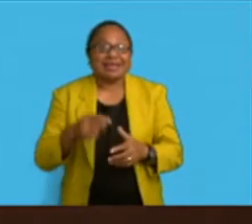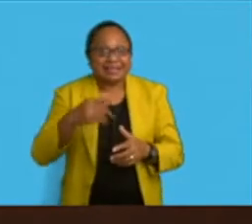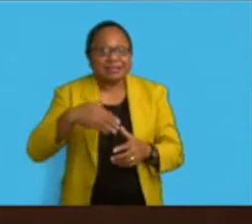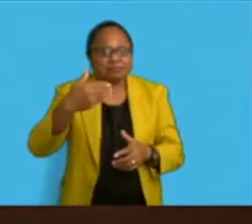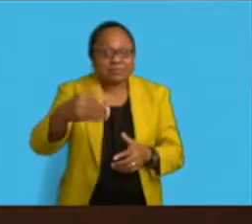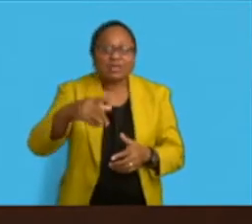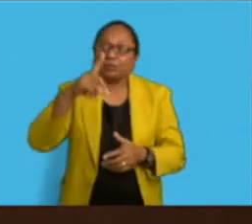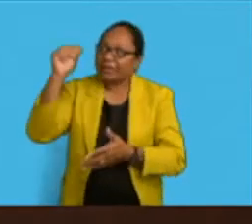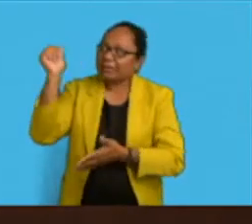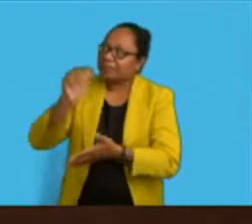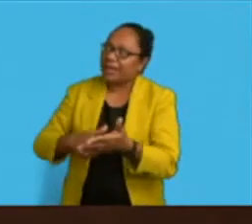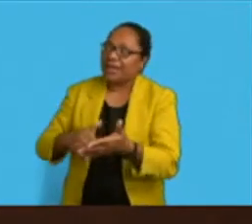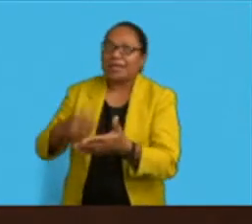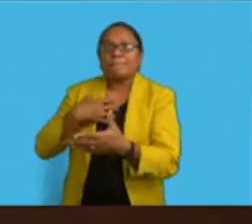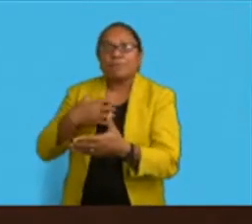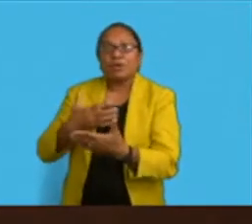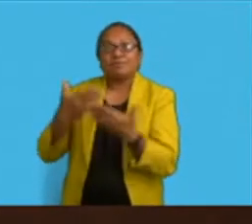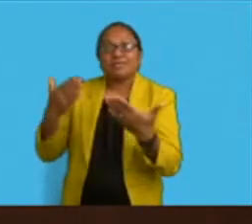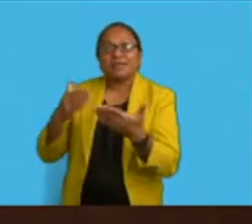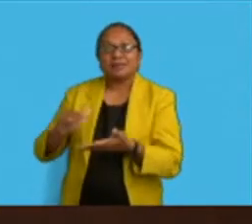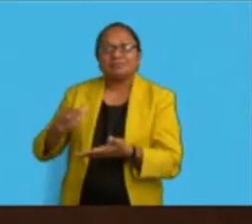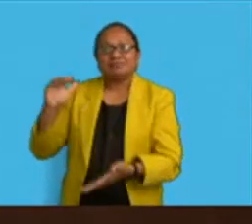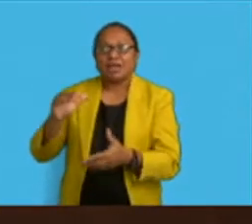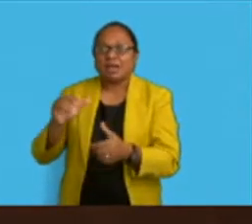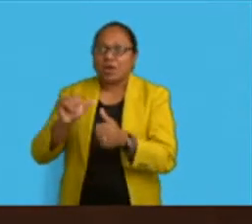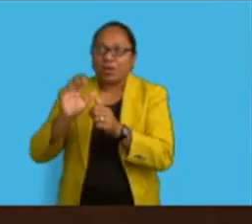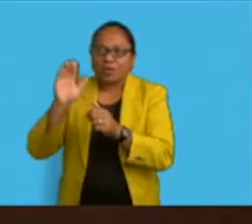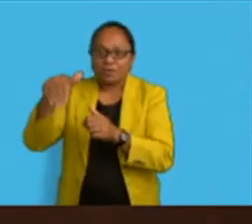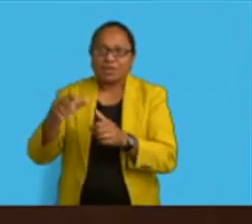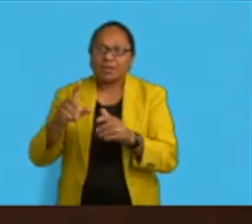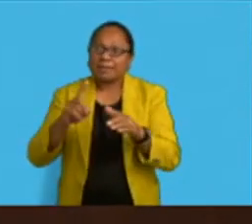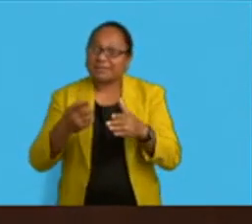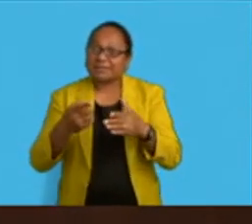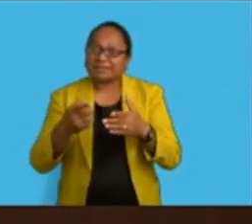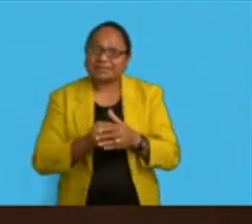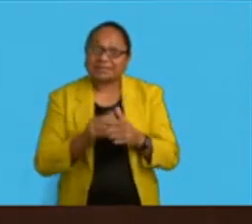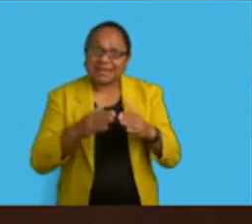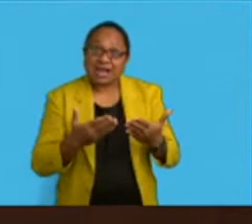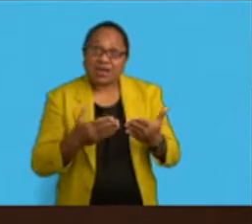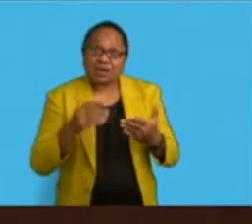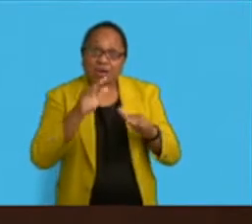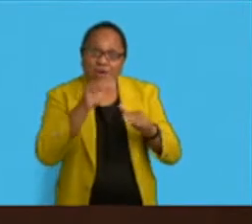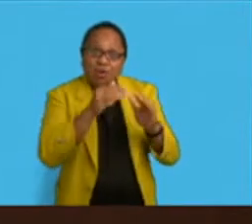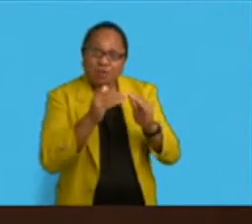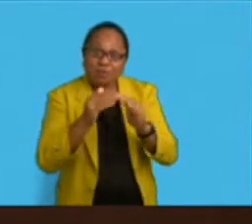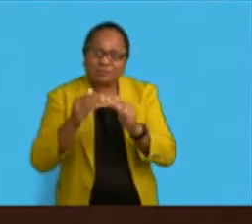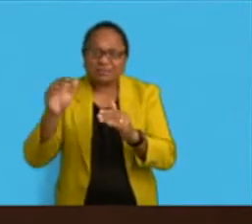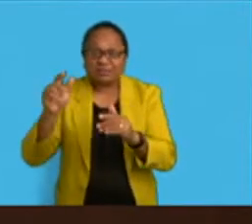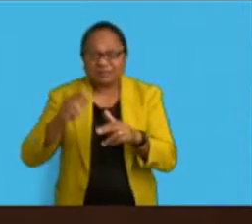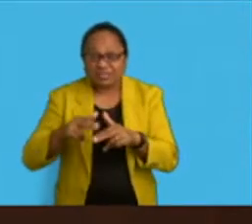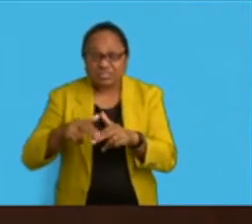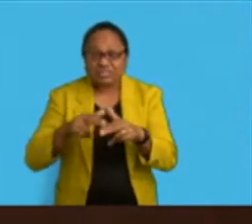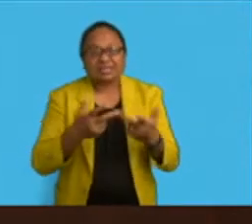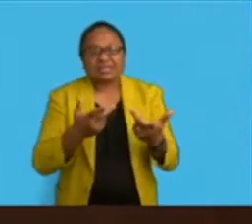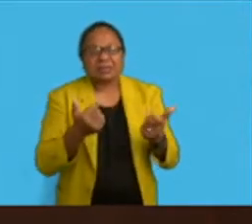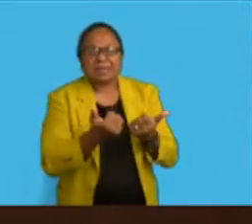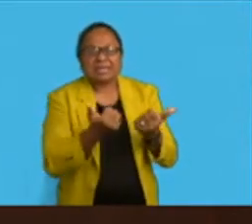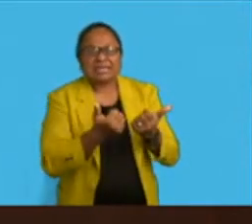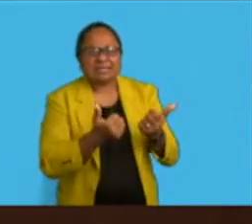even bigger and better home. Madam Speaker, unfortunately, affordable housing in Fiji currently has many negative connotations, and